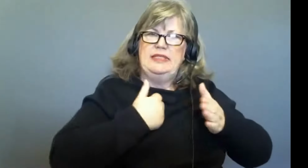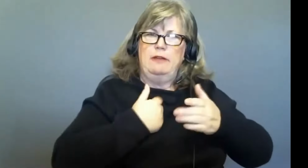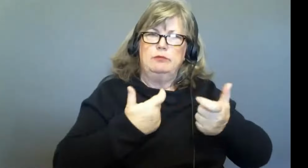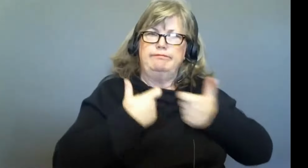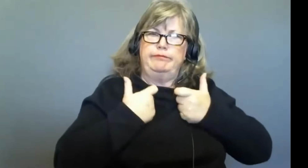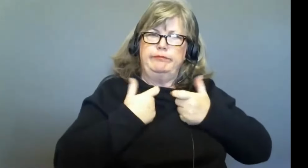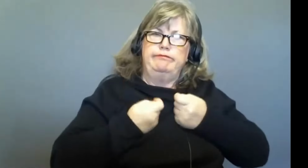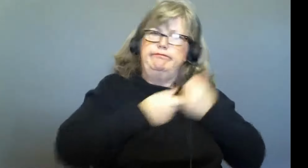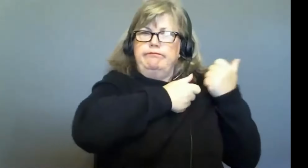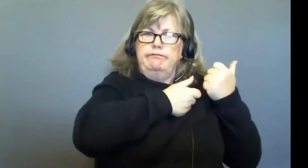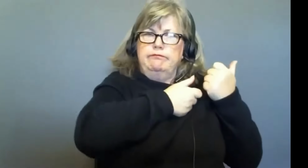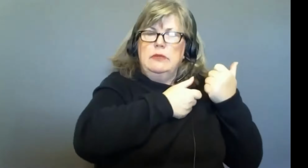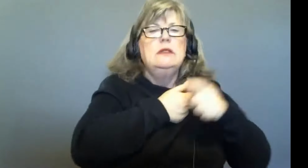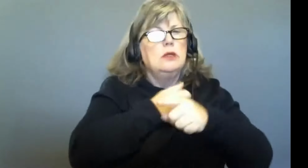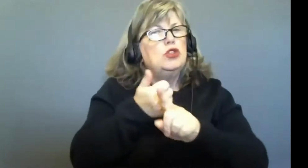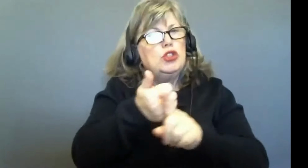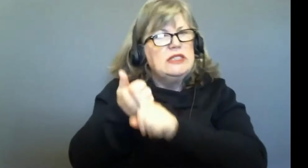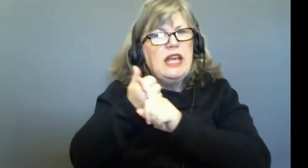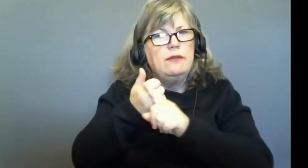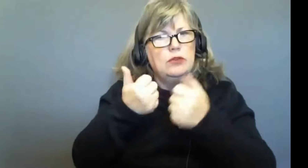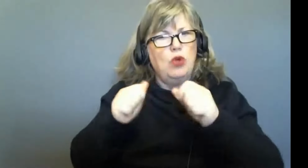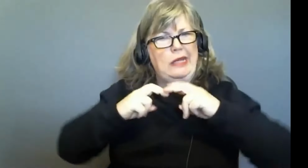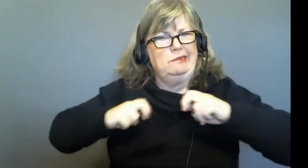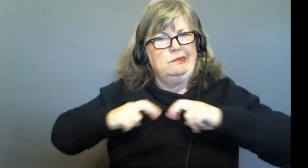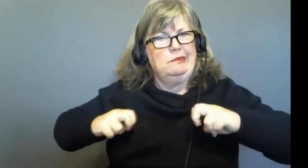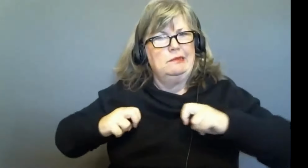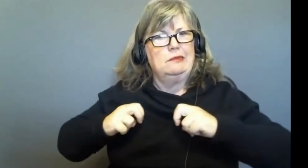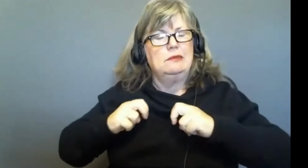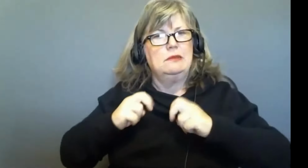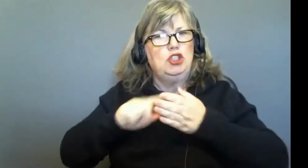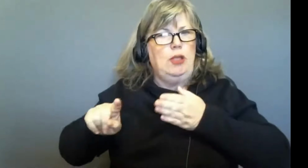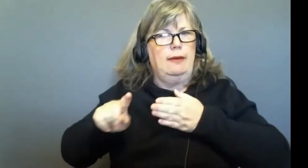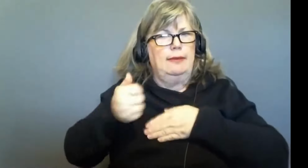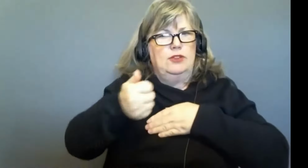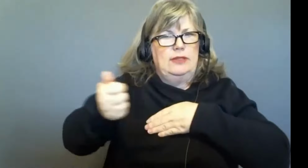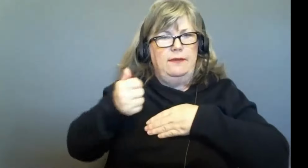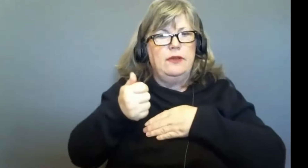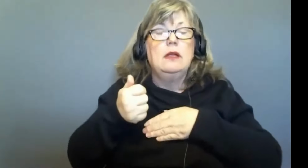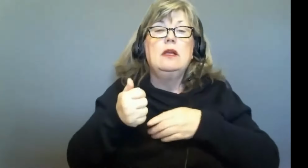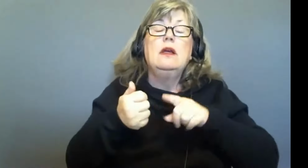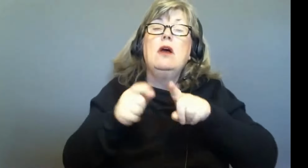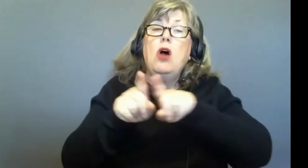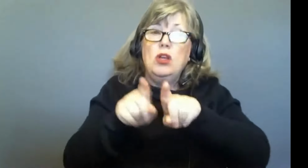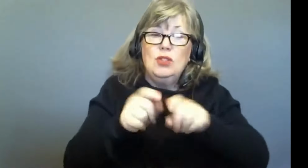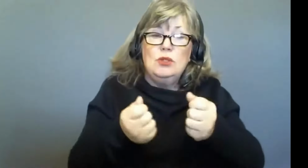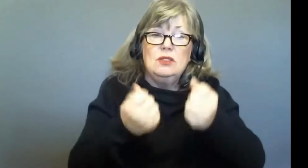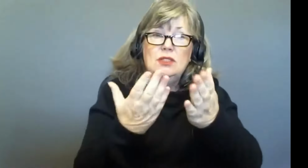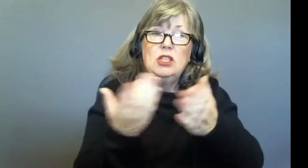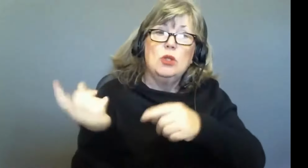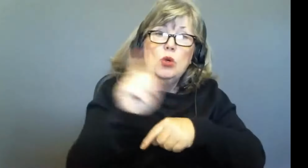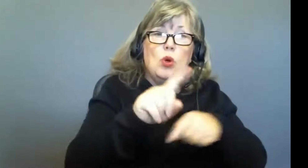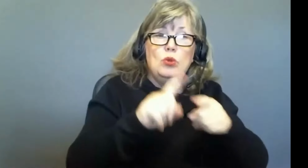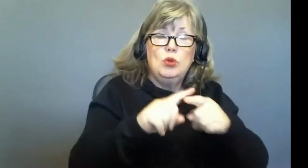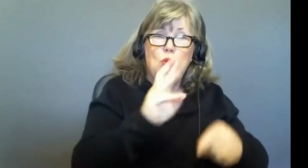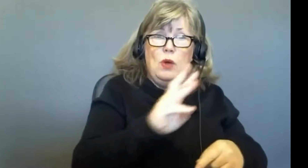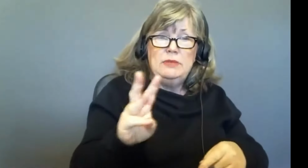would love for you to do is to go on our website and write to the ministers. The letter is there. You just have